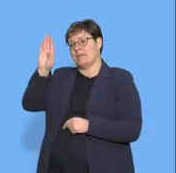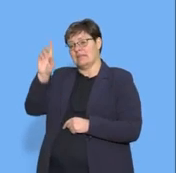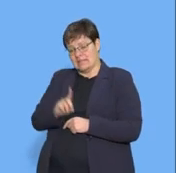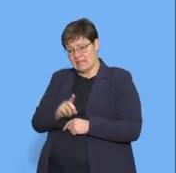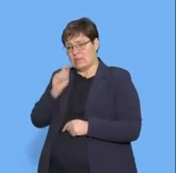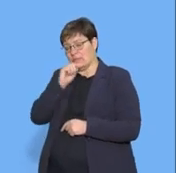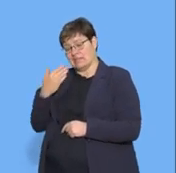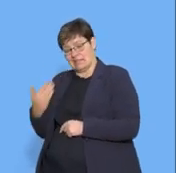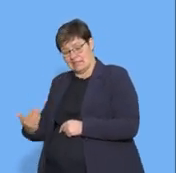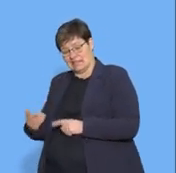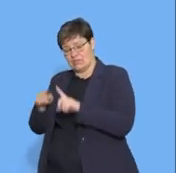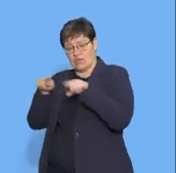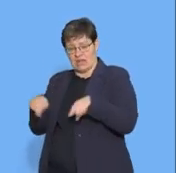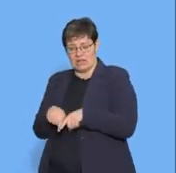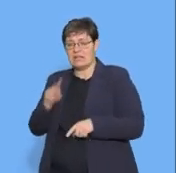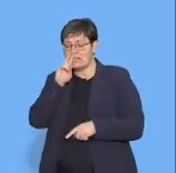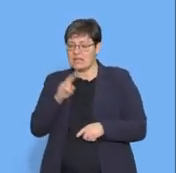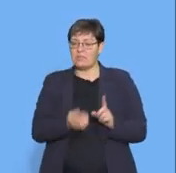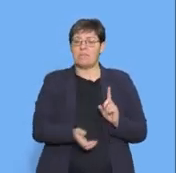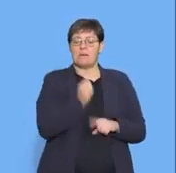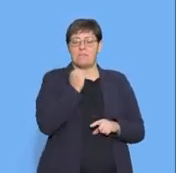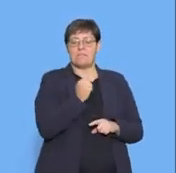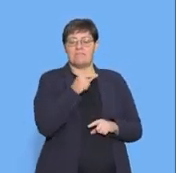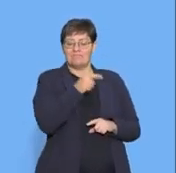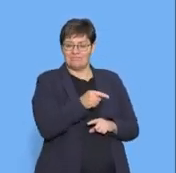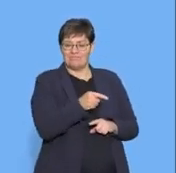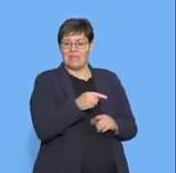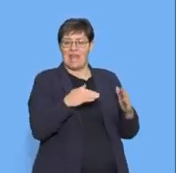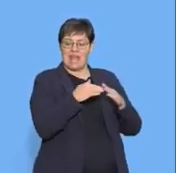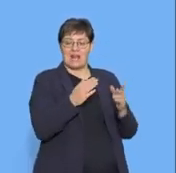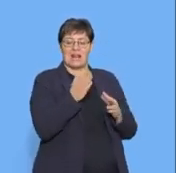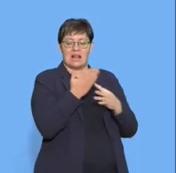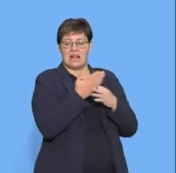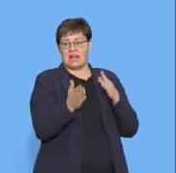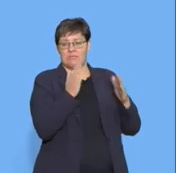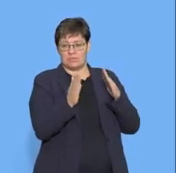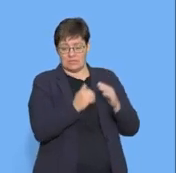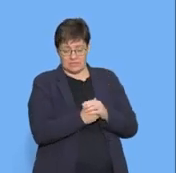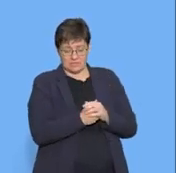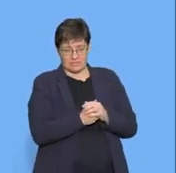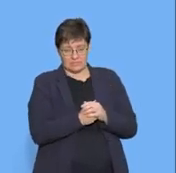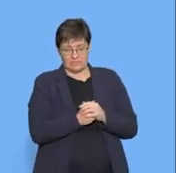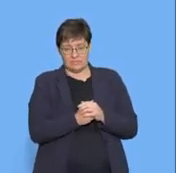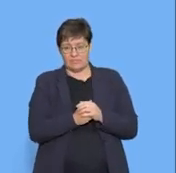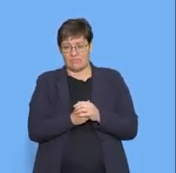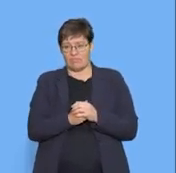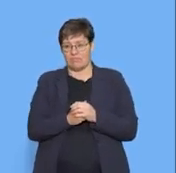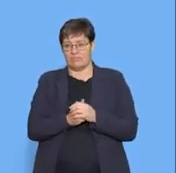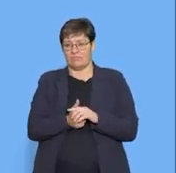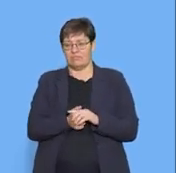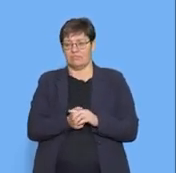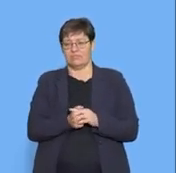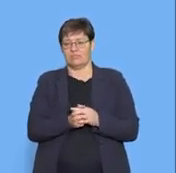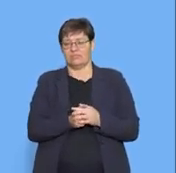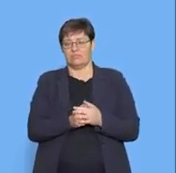for BD using this triangle, and then see if we can find the angle in between. So if you look at this angle